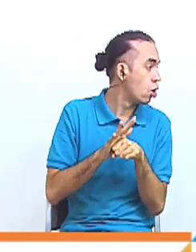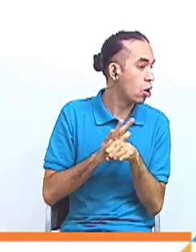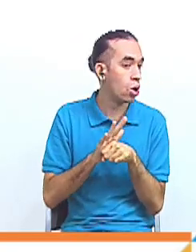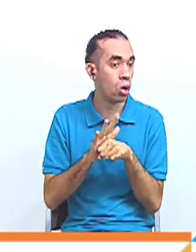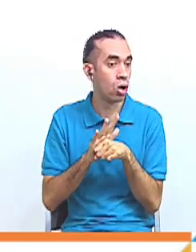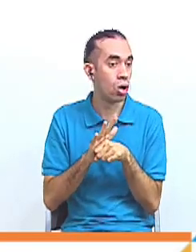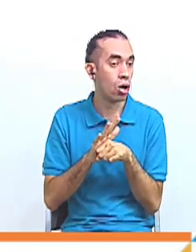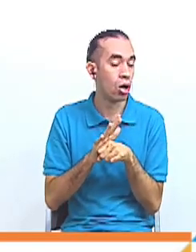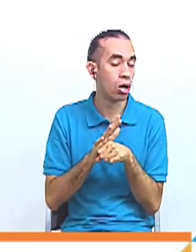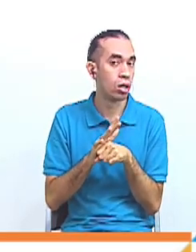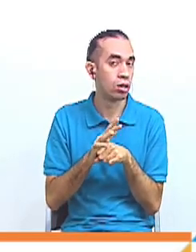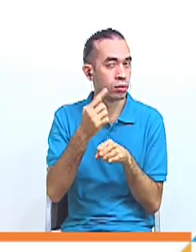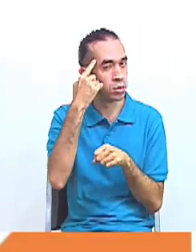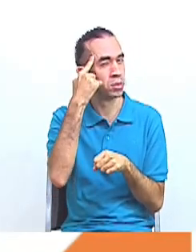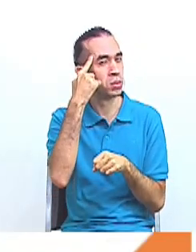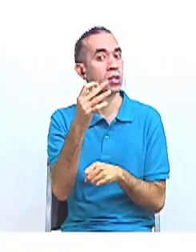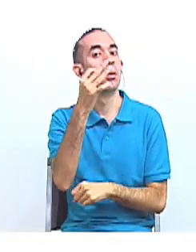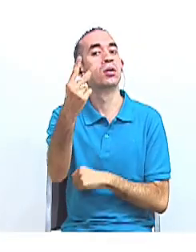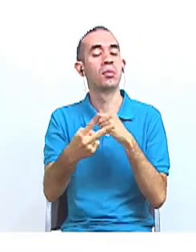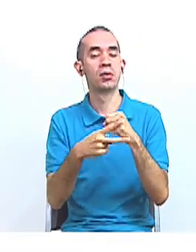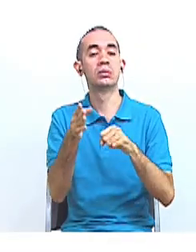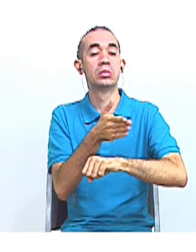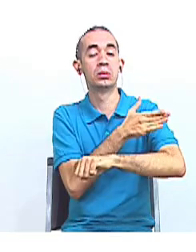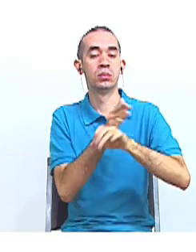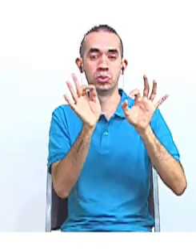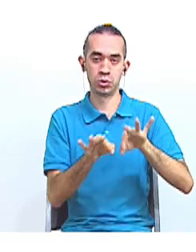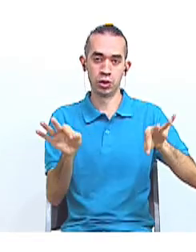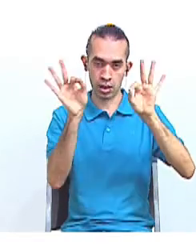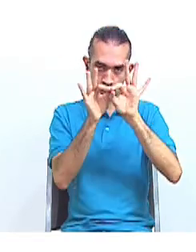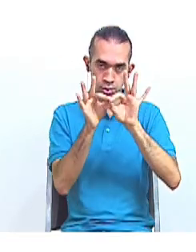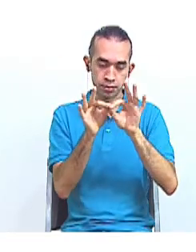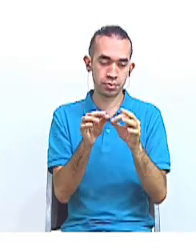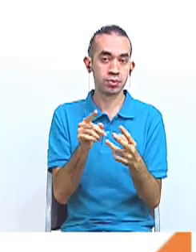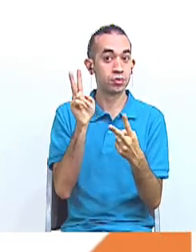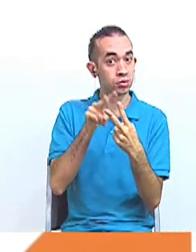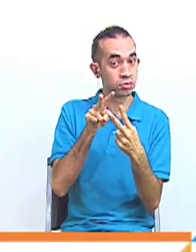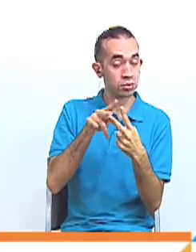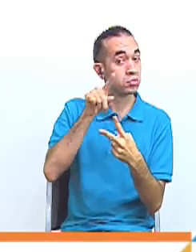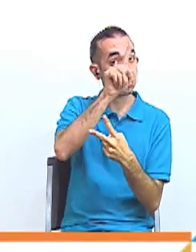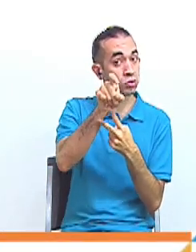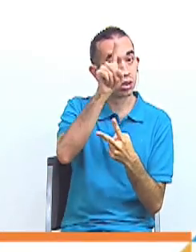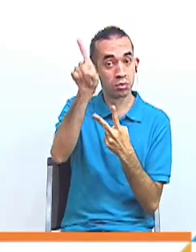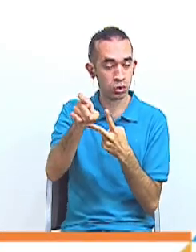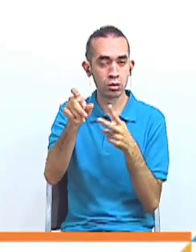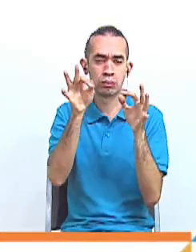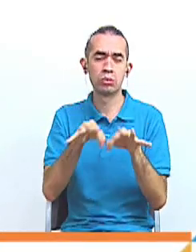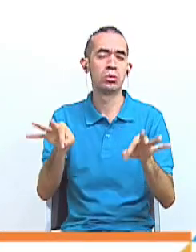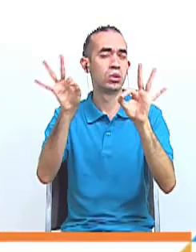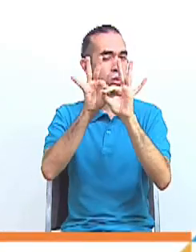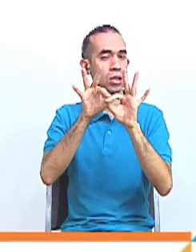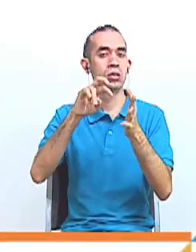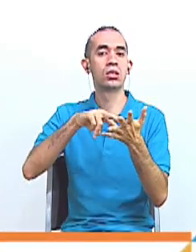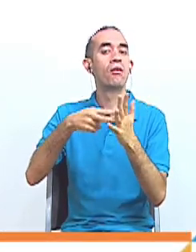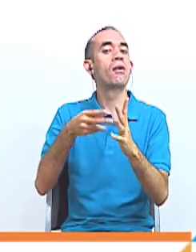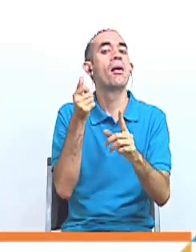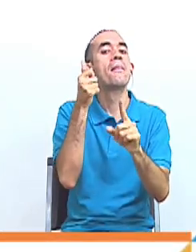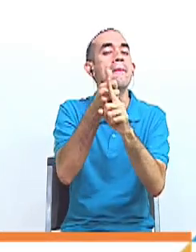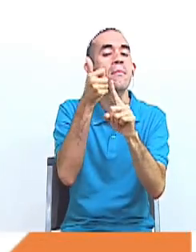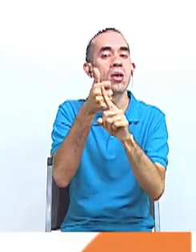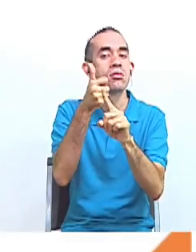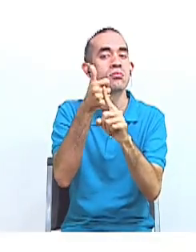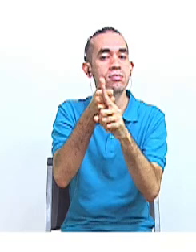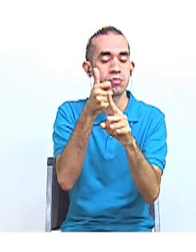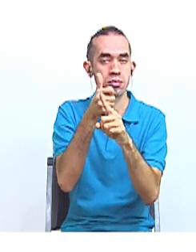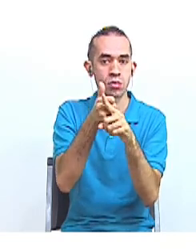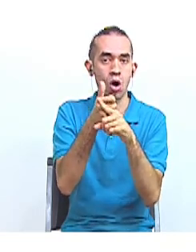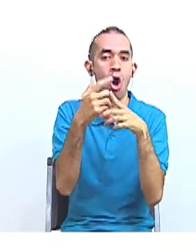very important. Now, these two questions are key because these two questions will help me regulate and